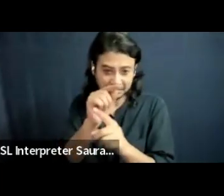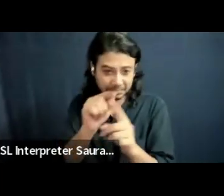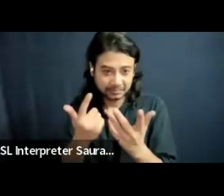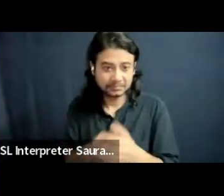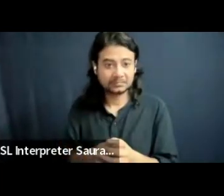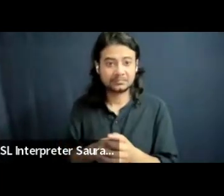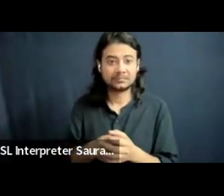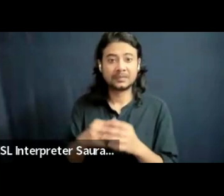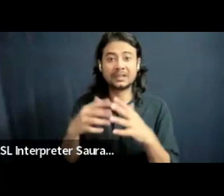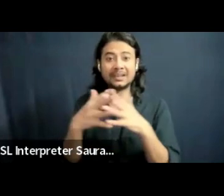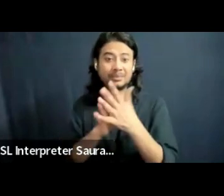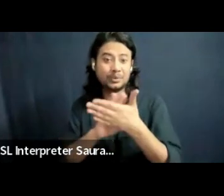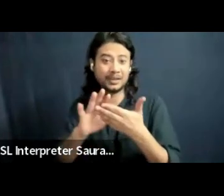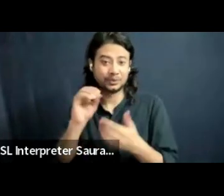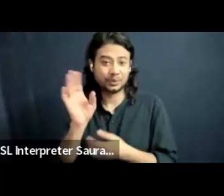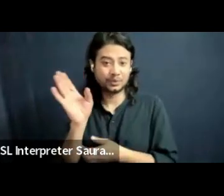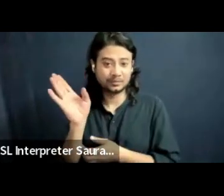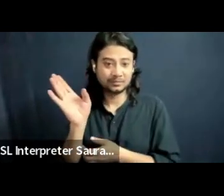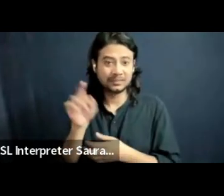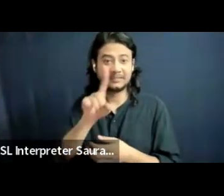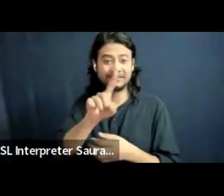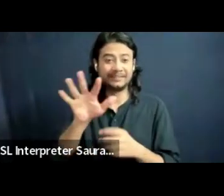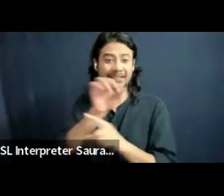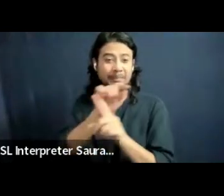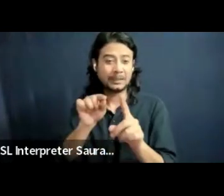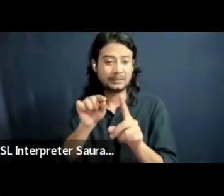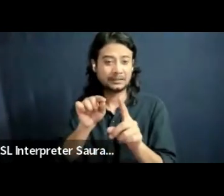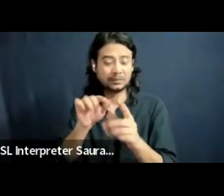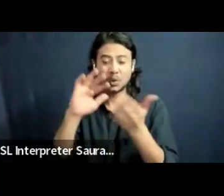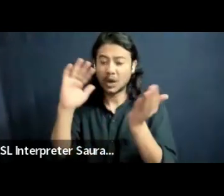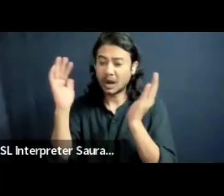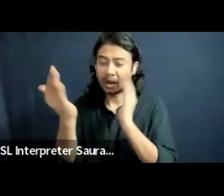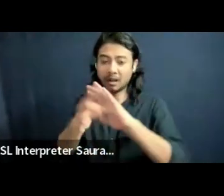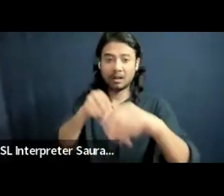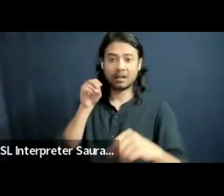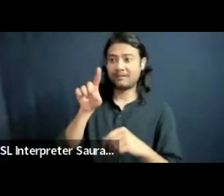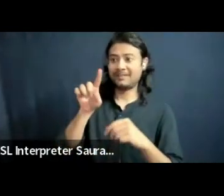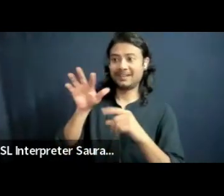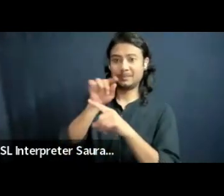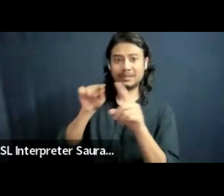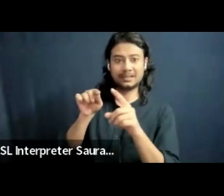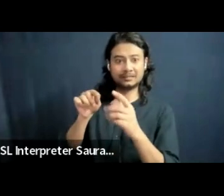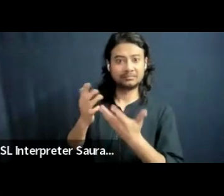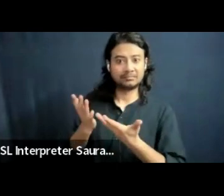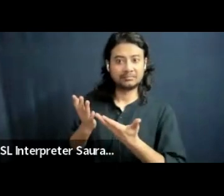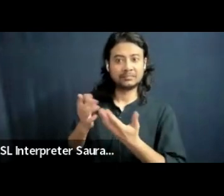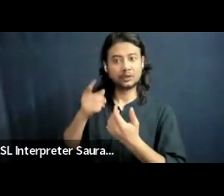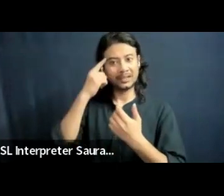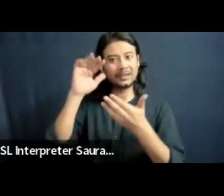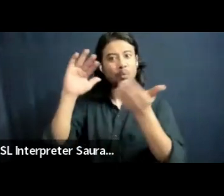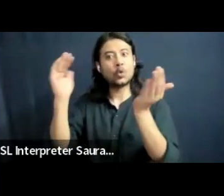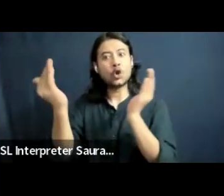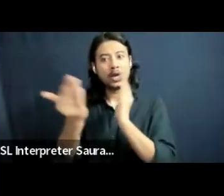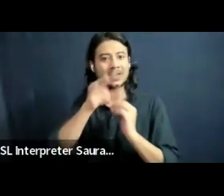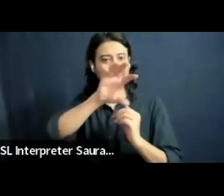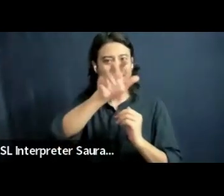people in the world have a disability. This is an average across many different countries, but this would translate and mean